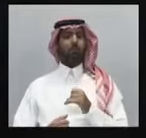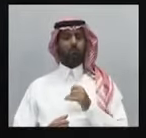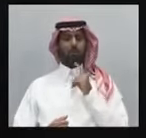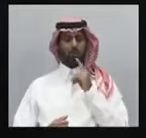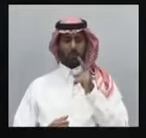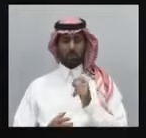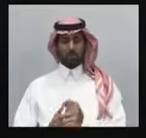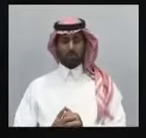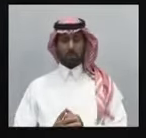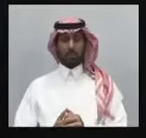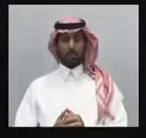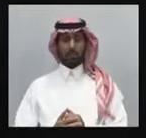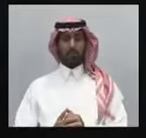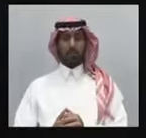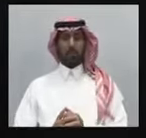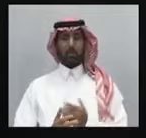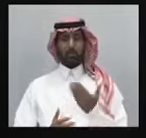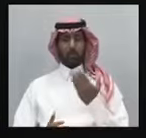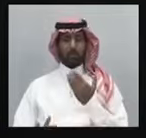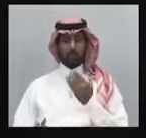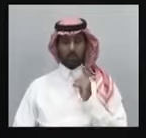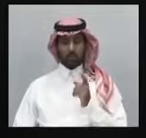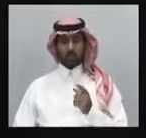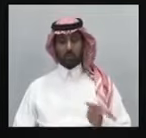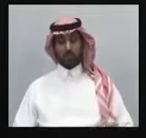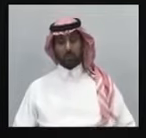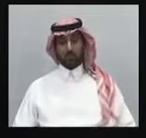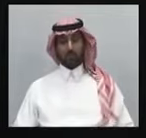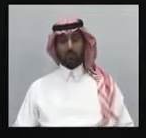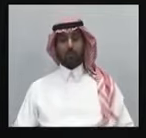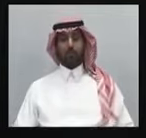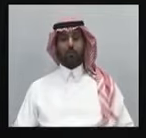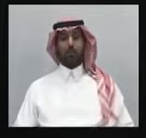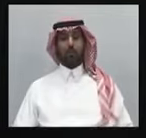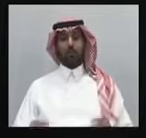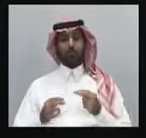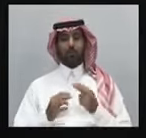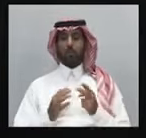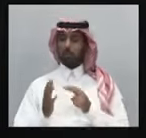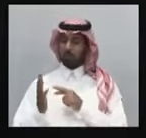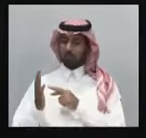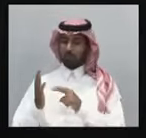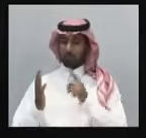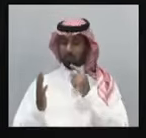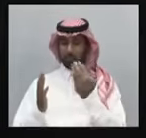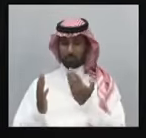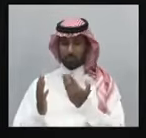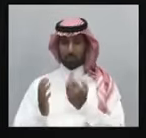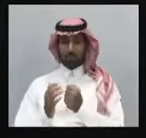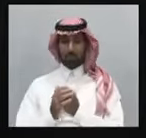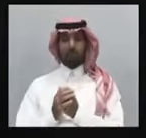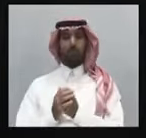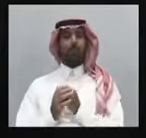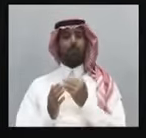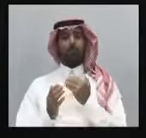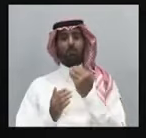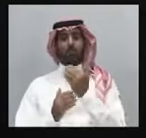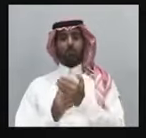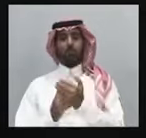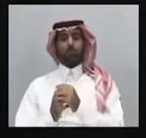your day. In our lesson today, we will start with the writing lesson in the second unit, which